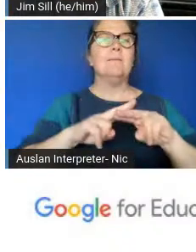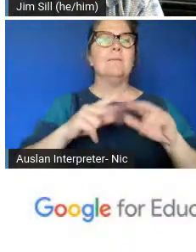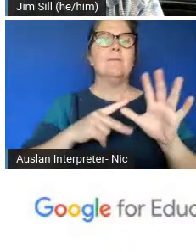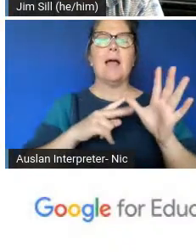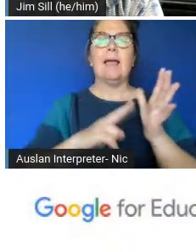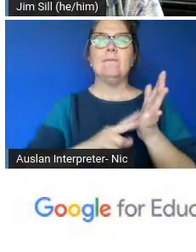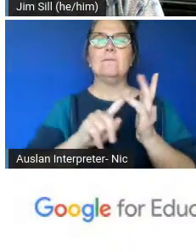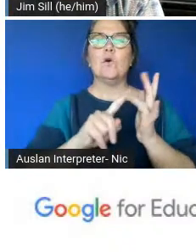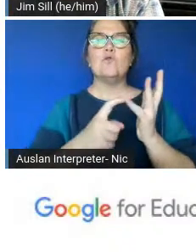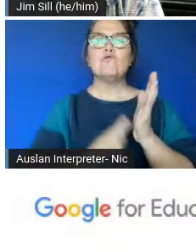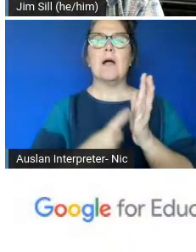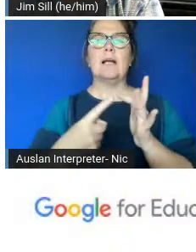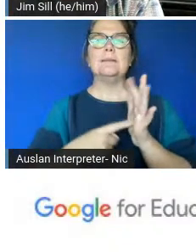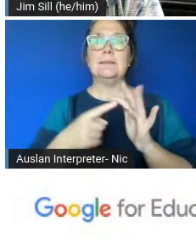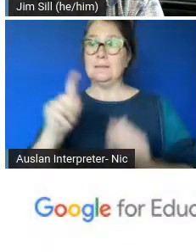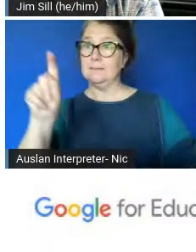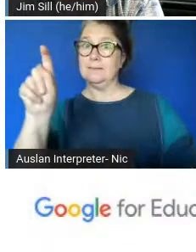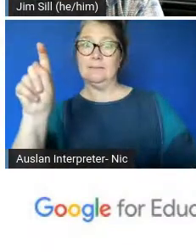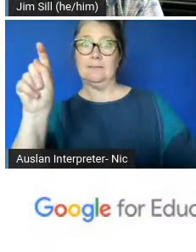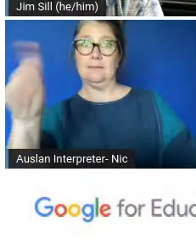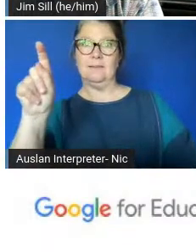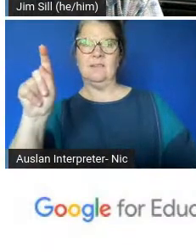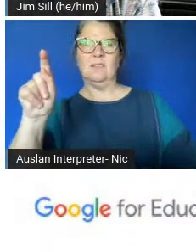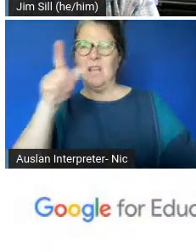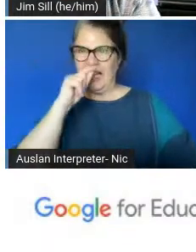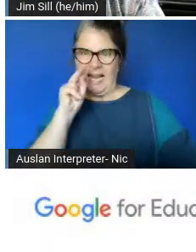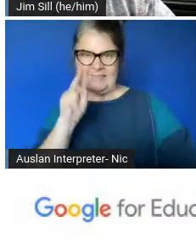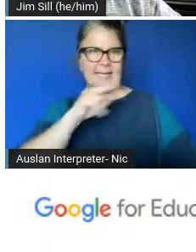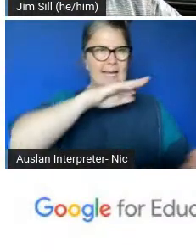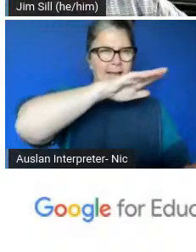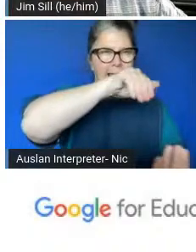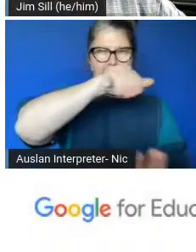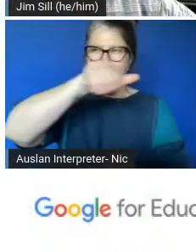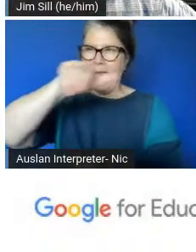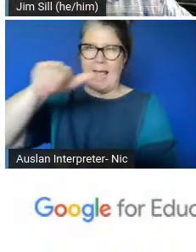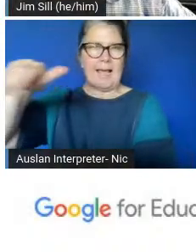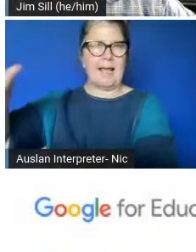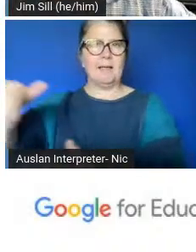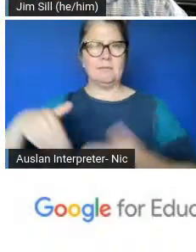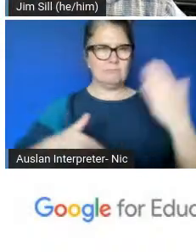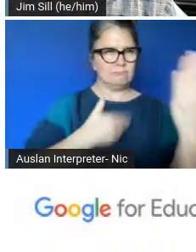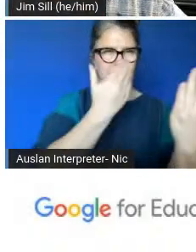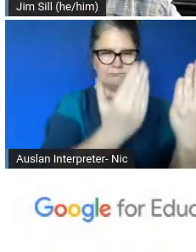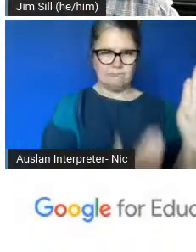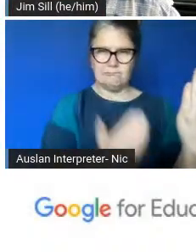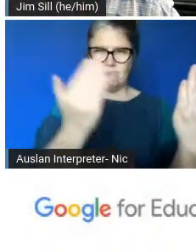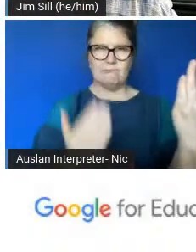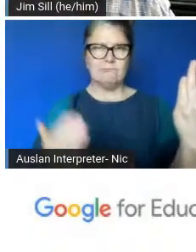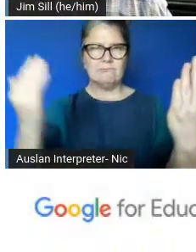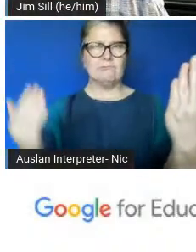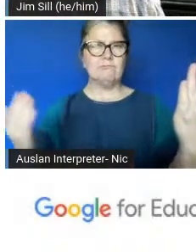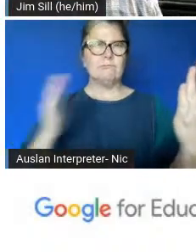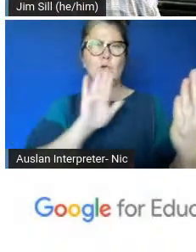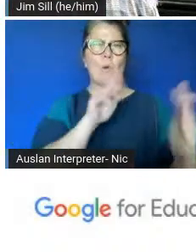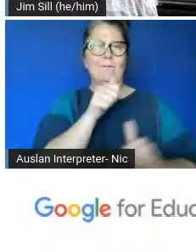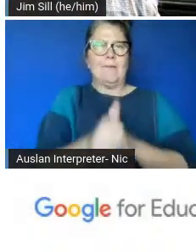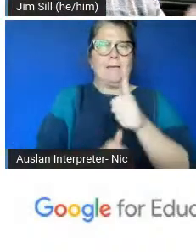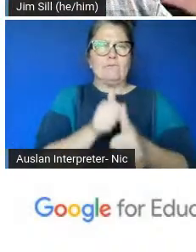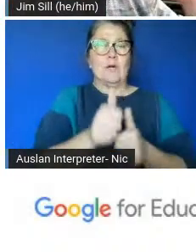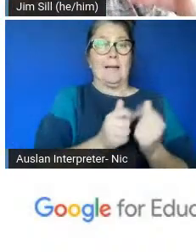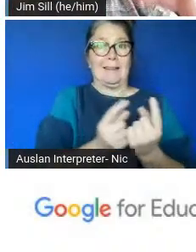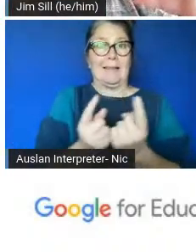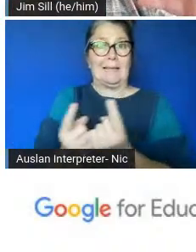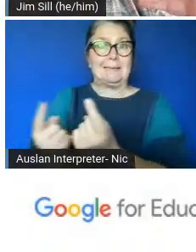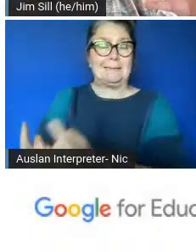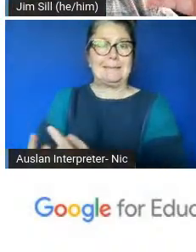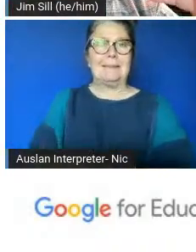this like a collection of things that you've favorited. You can't at this time. You used to be able to make